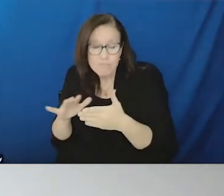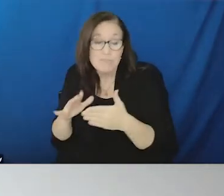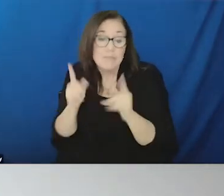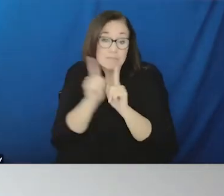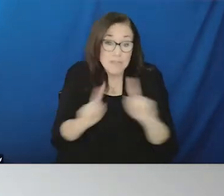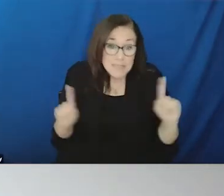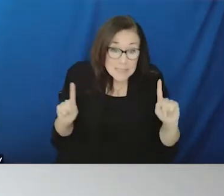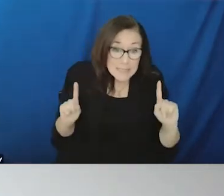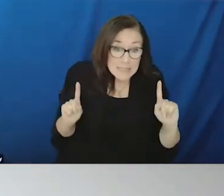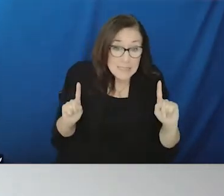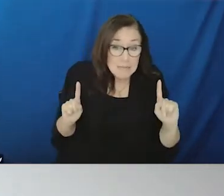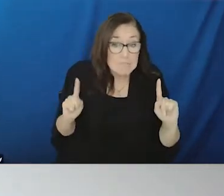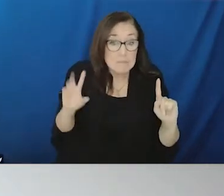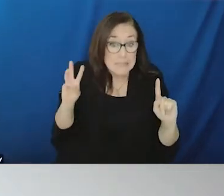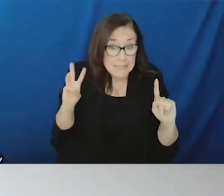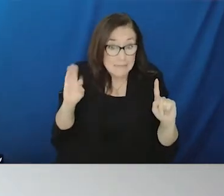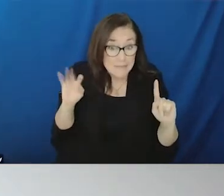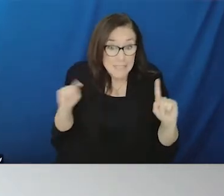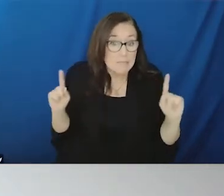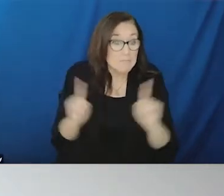those guidelines.